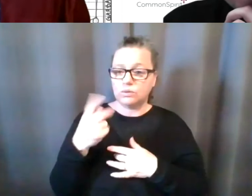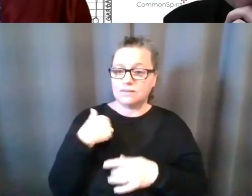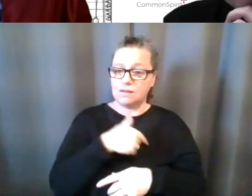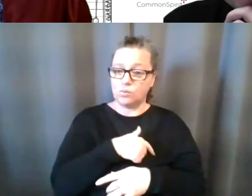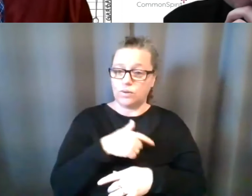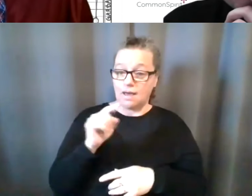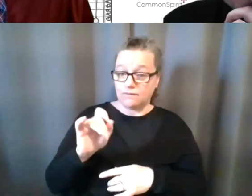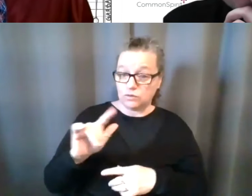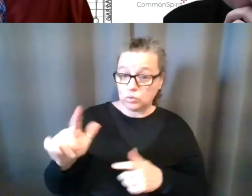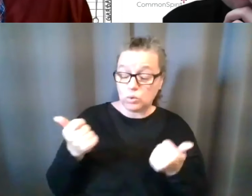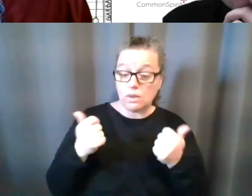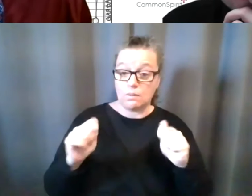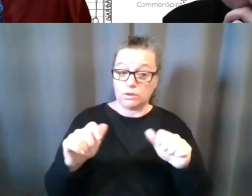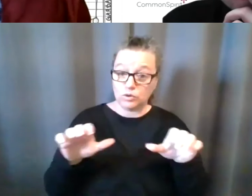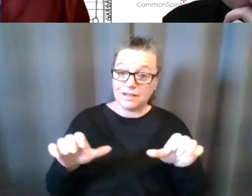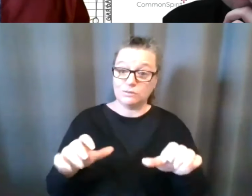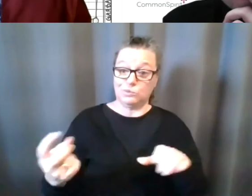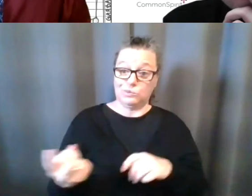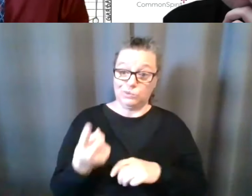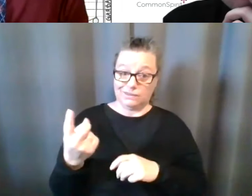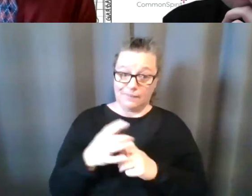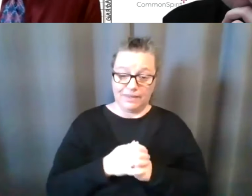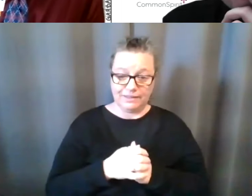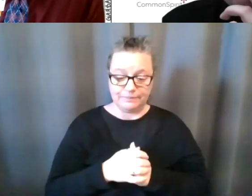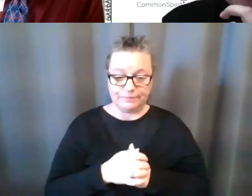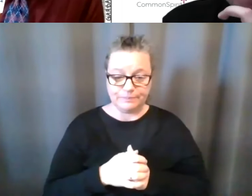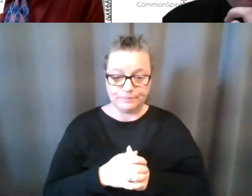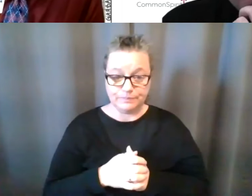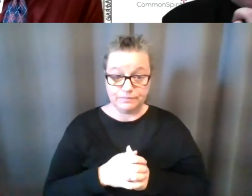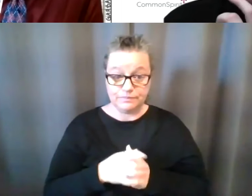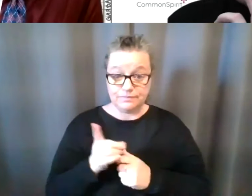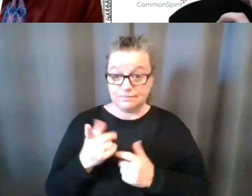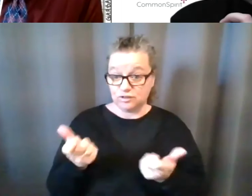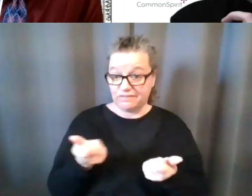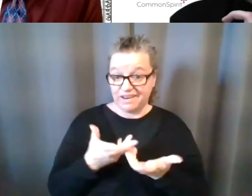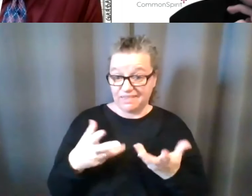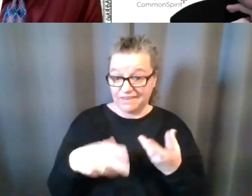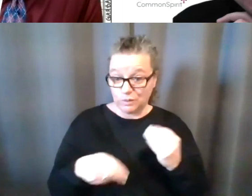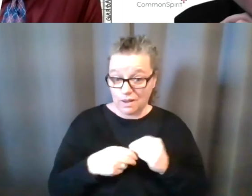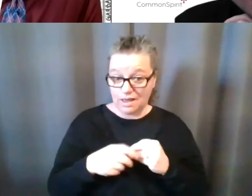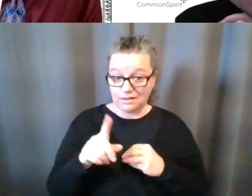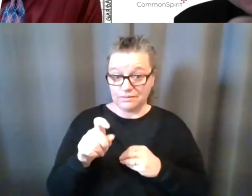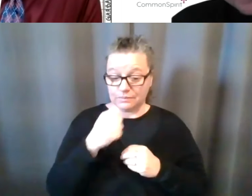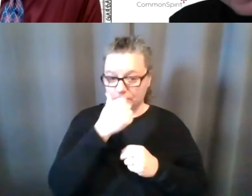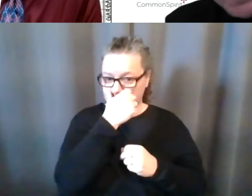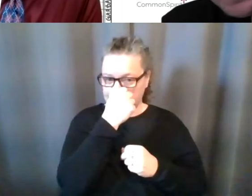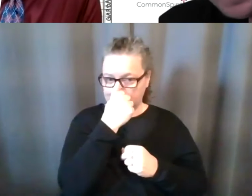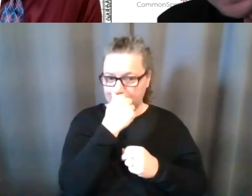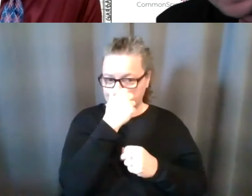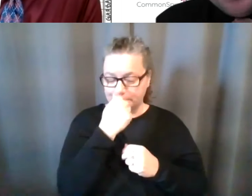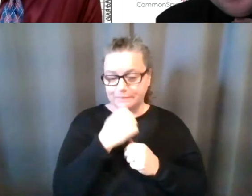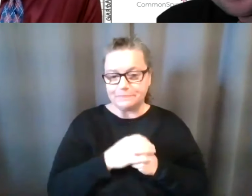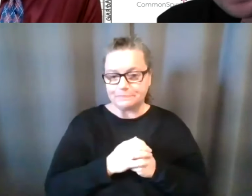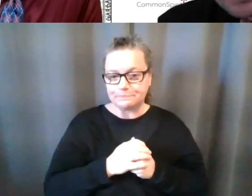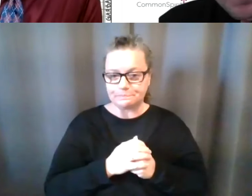and we're trying to do something about this. So would you have anything to add to that, Nate? I would just say